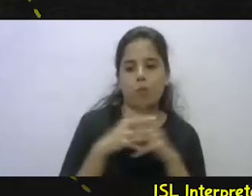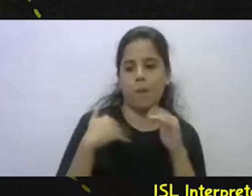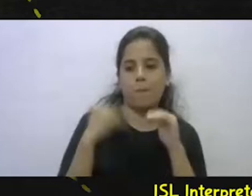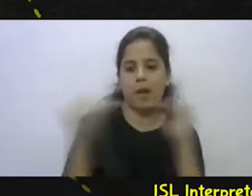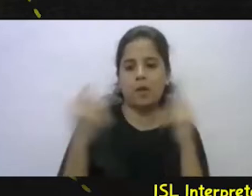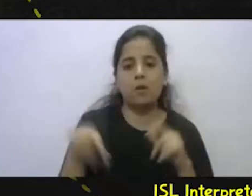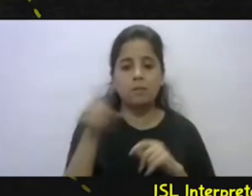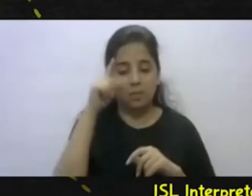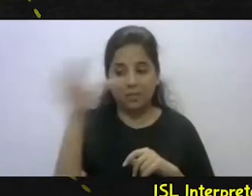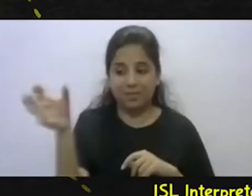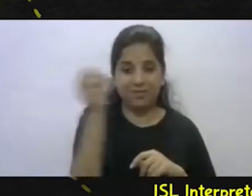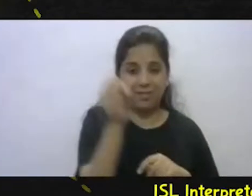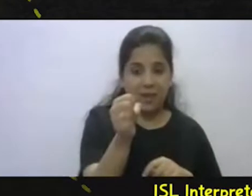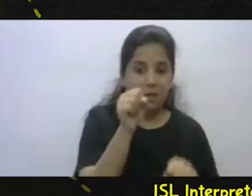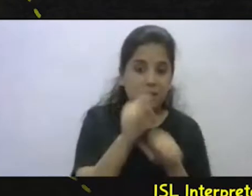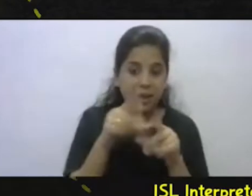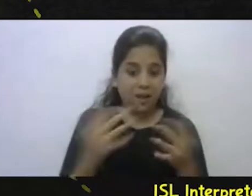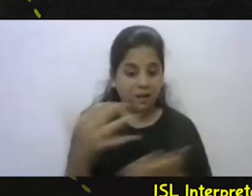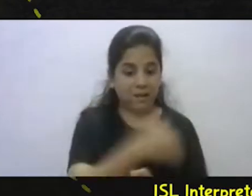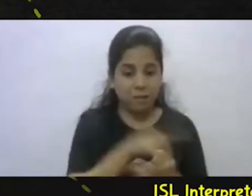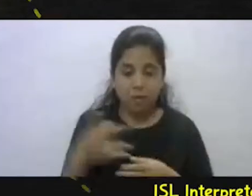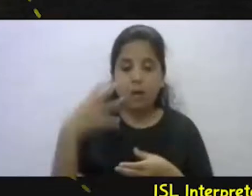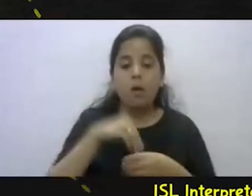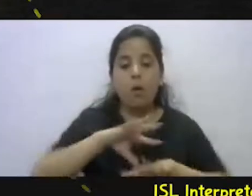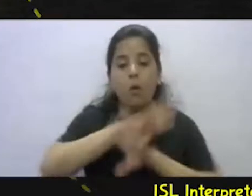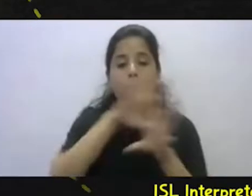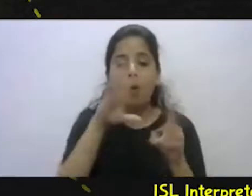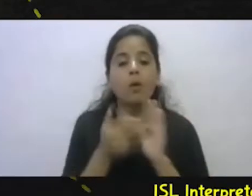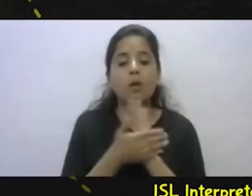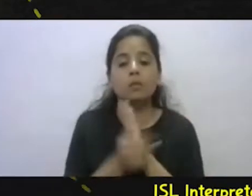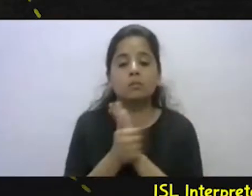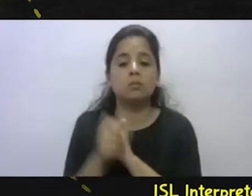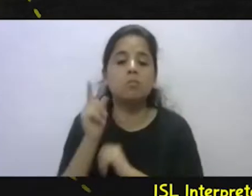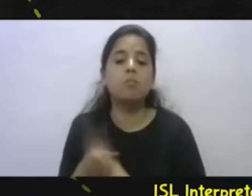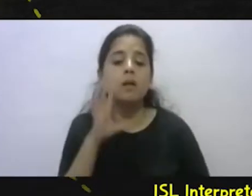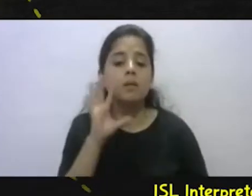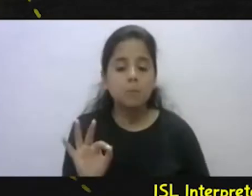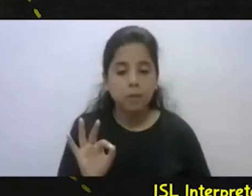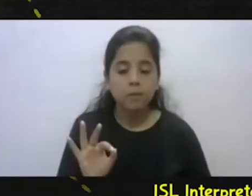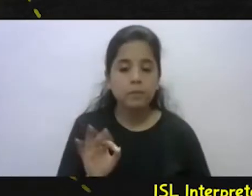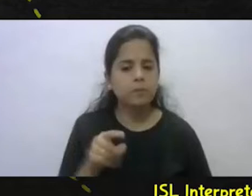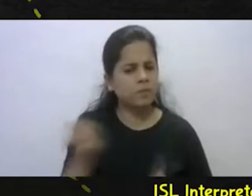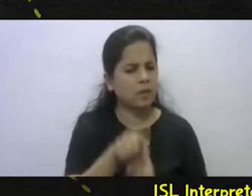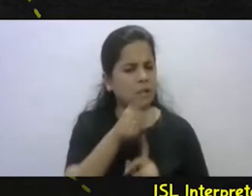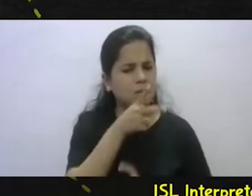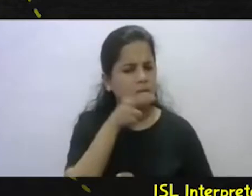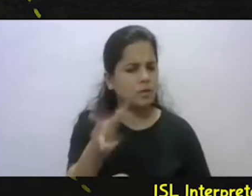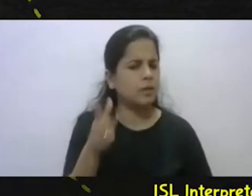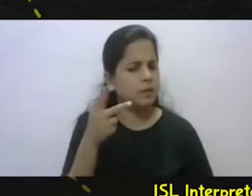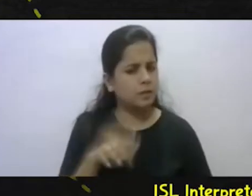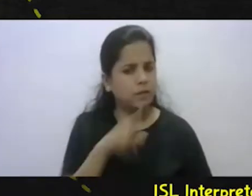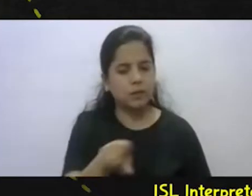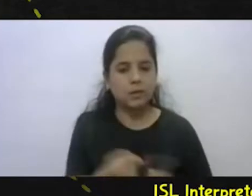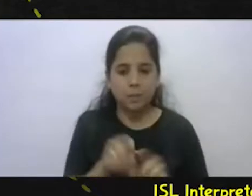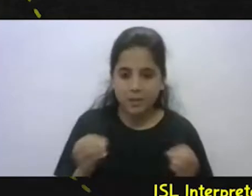deploy while you're collecting data. Because as Anish also said, and Brinda said, that I think you also mentioned when you just